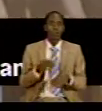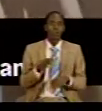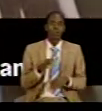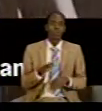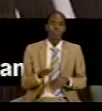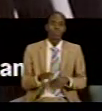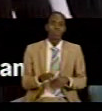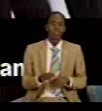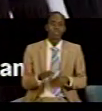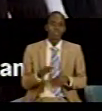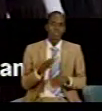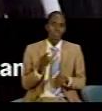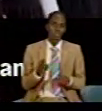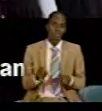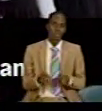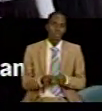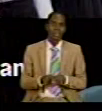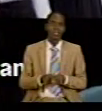walk